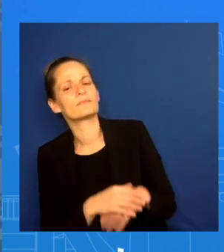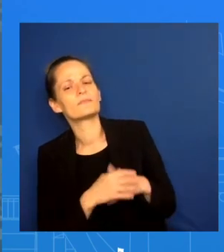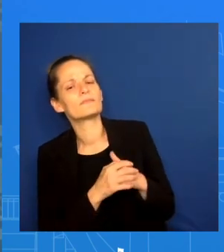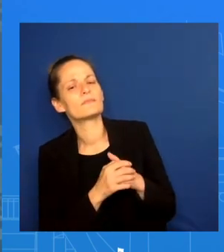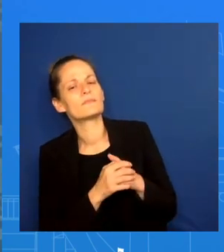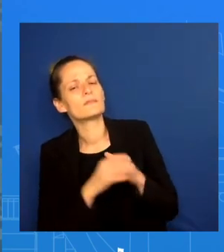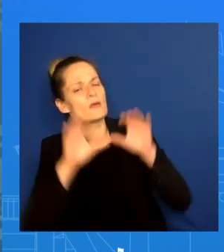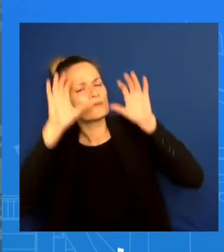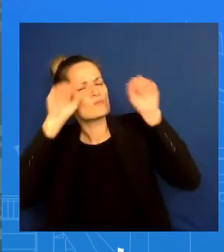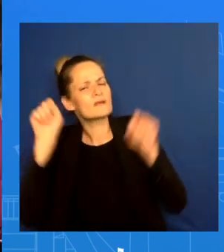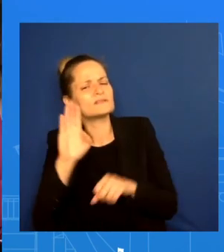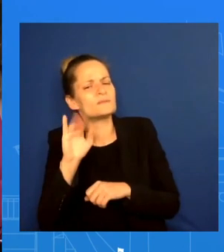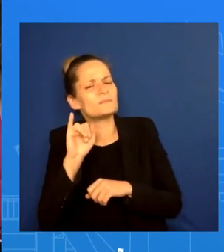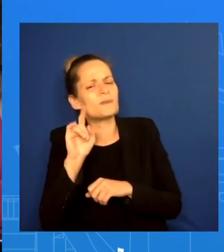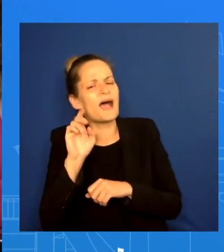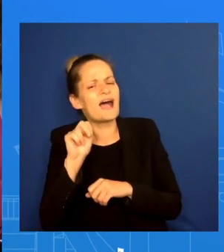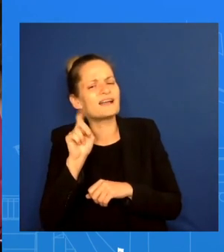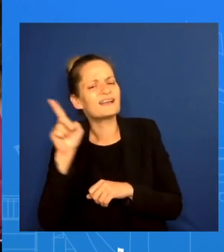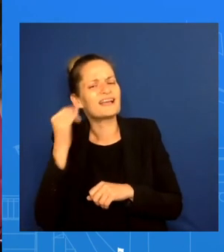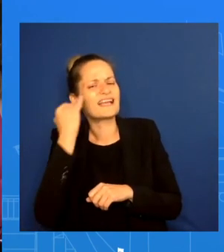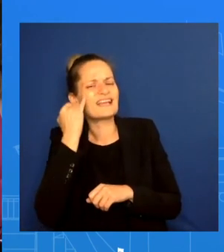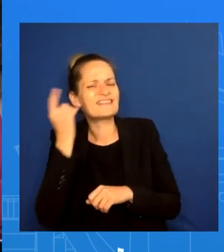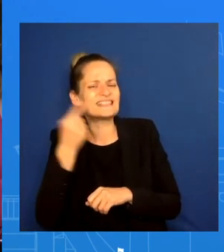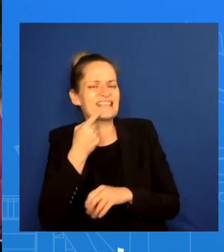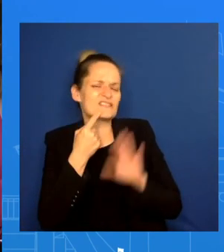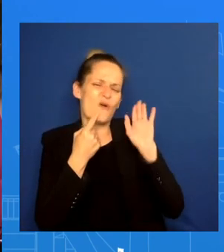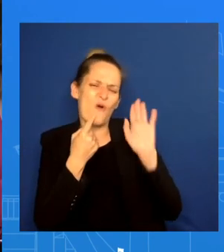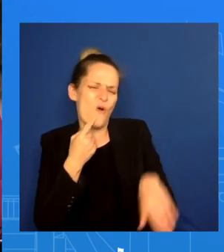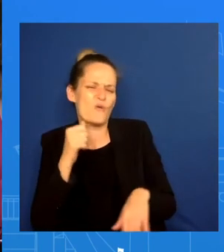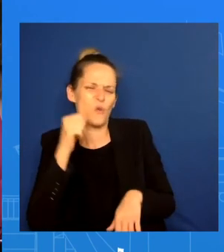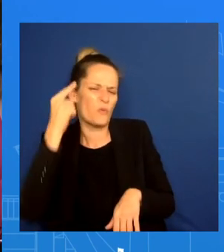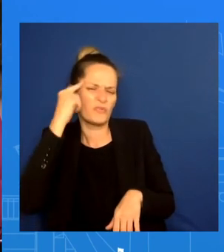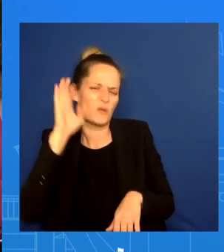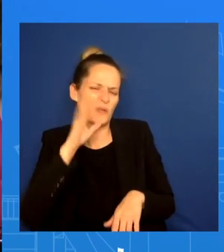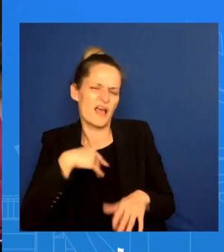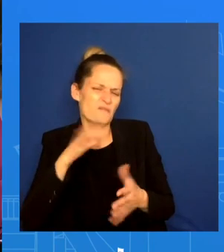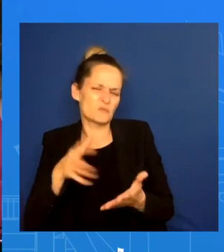recession? And does the White House have any concerns that it will look misguided if the